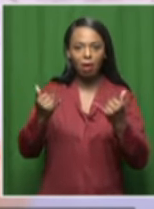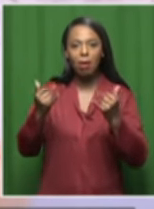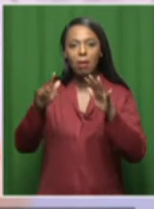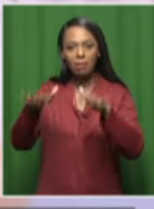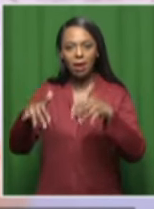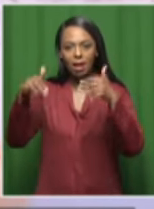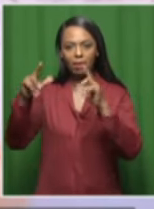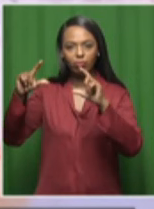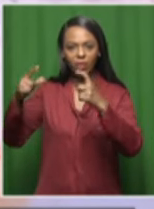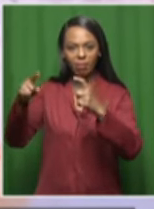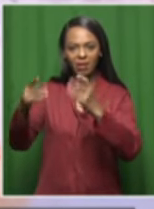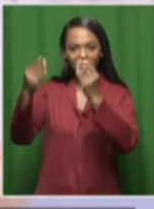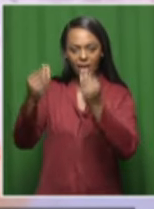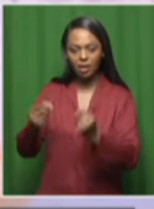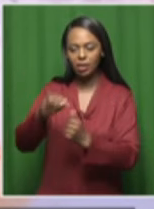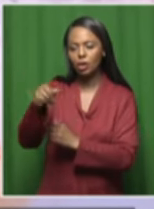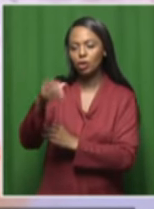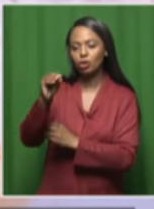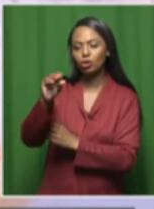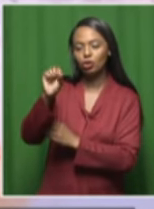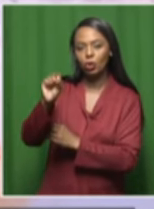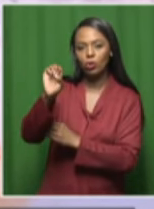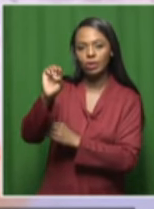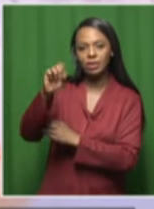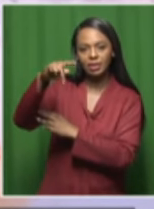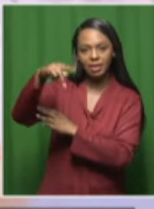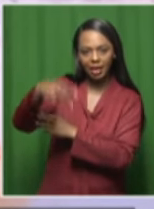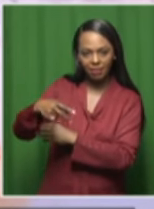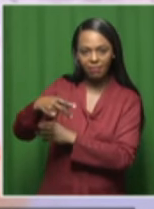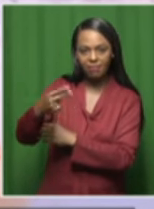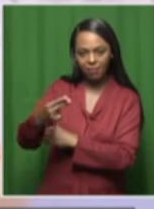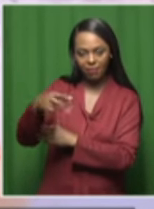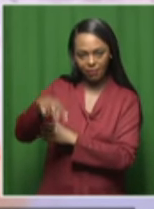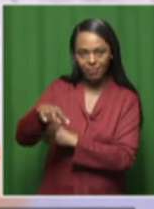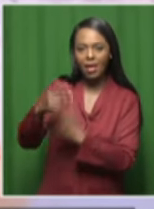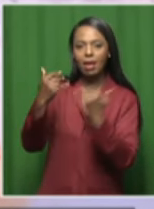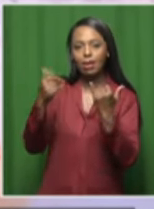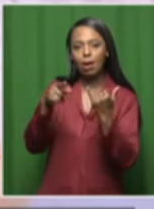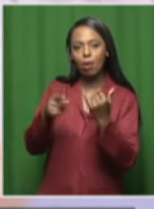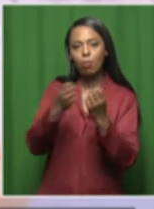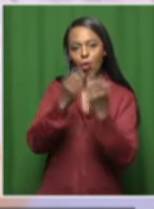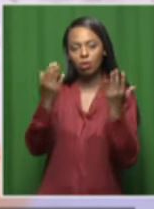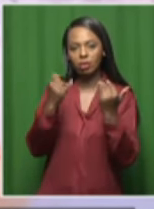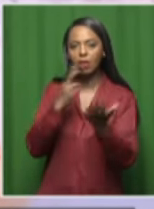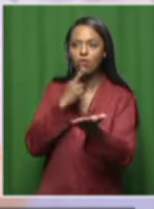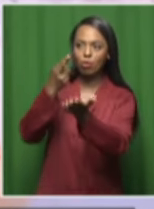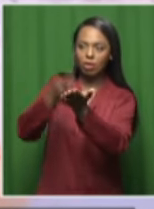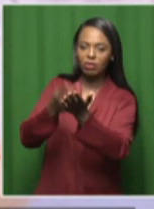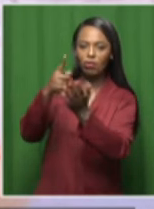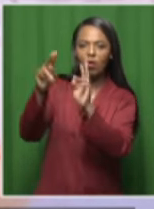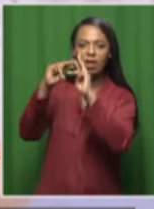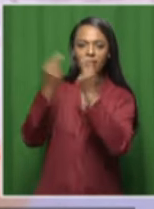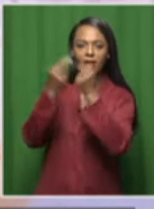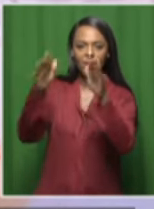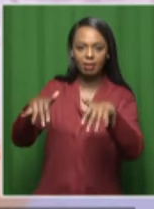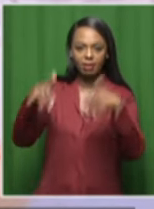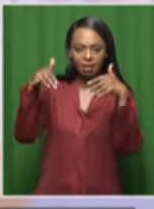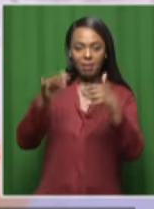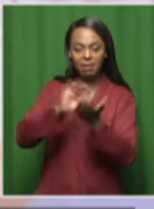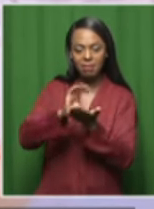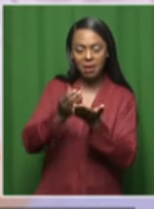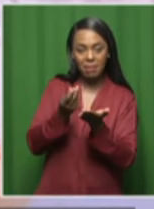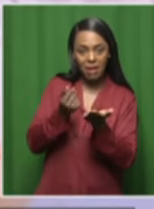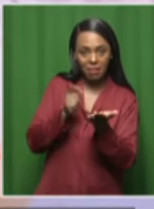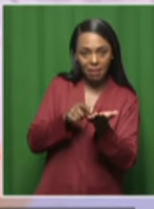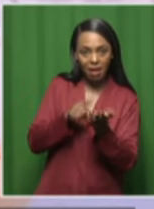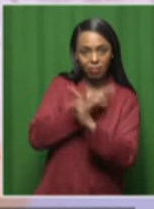on Finance, Joseph Maswanganyi, says the committee made a recommendation to the National Assembly that the pension fund regime be implemented